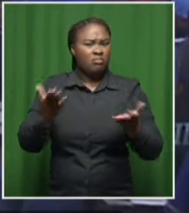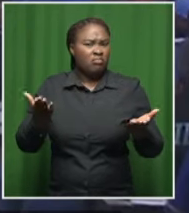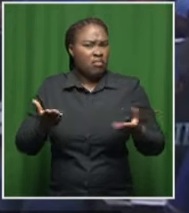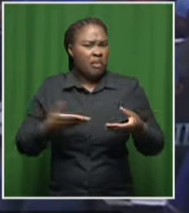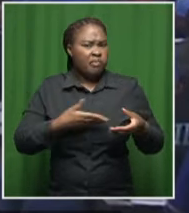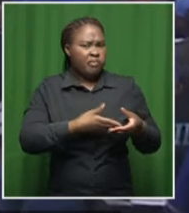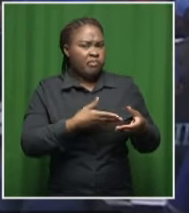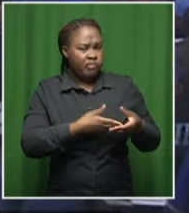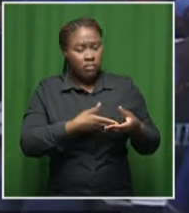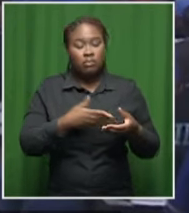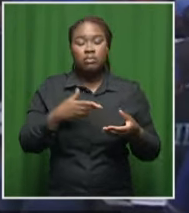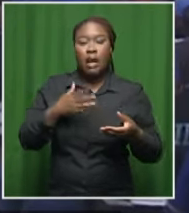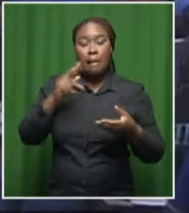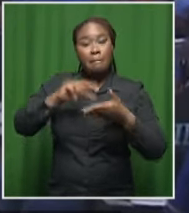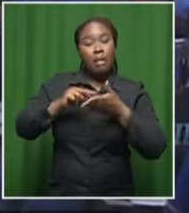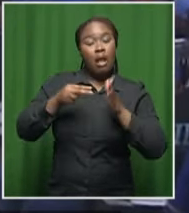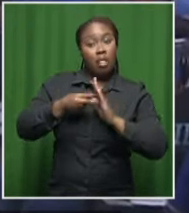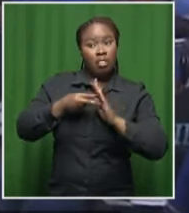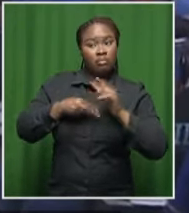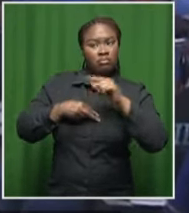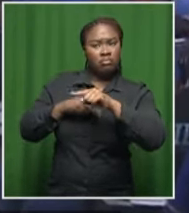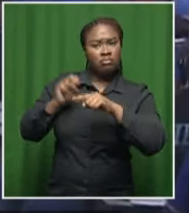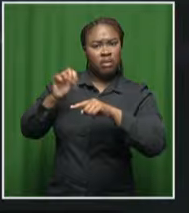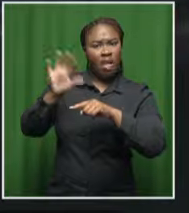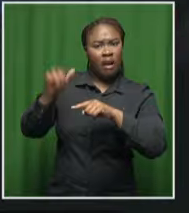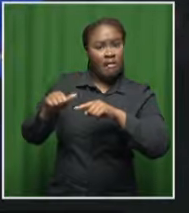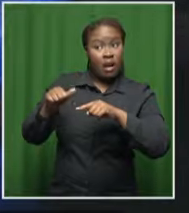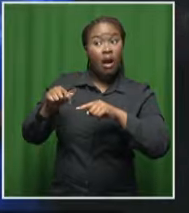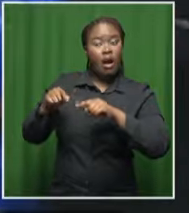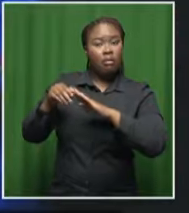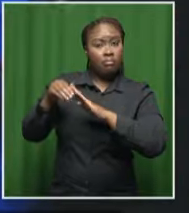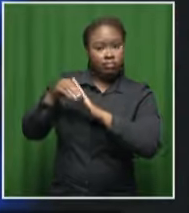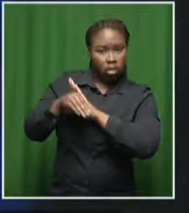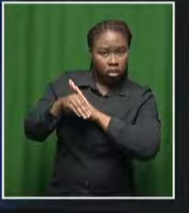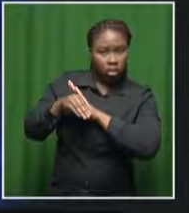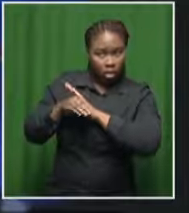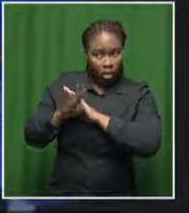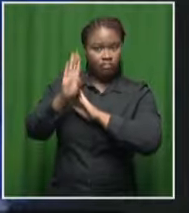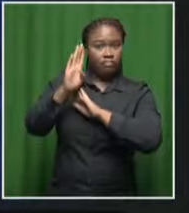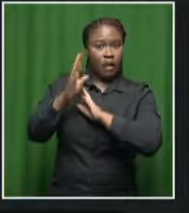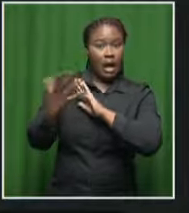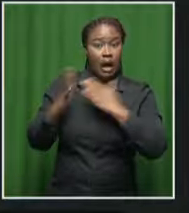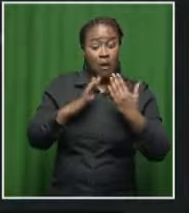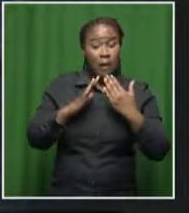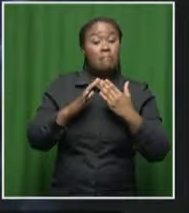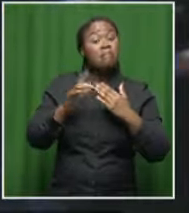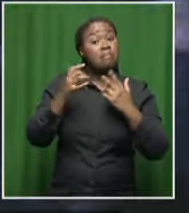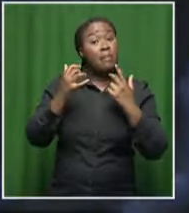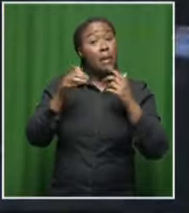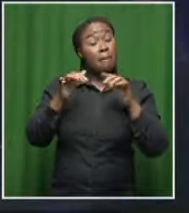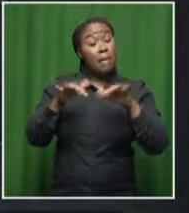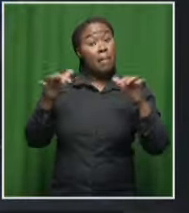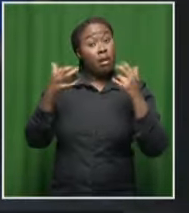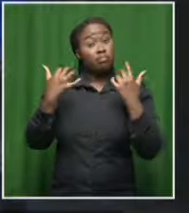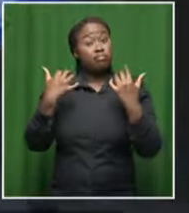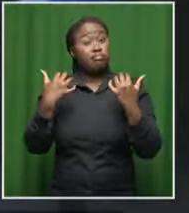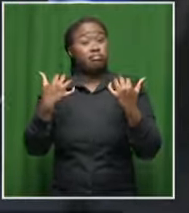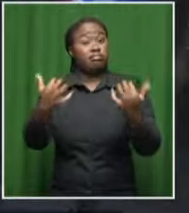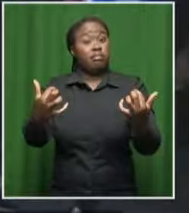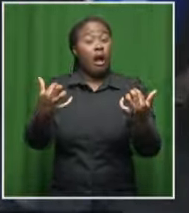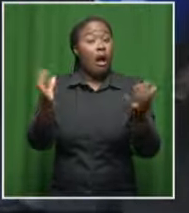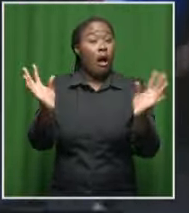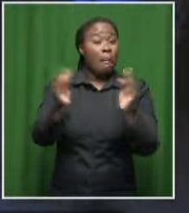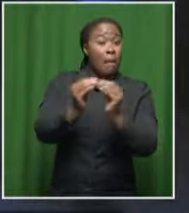will rescue South Africa. The DA says it is prepared to host over 15,000 supporters. For more on the